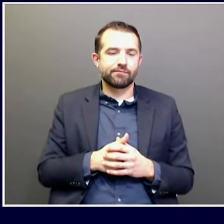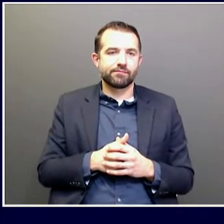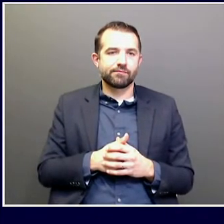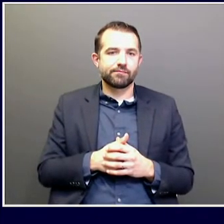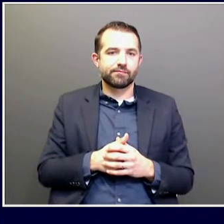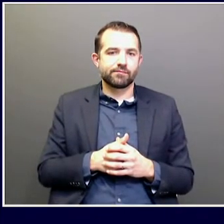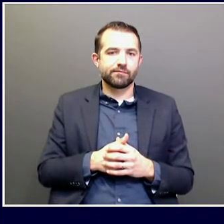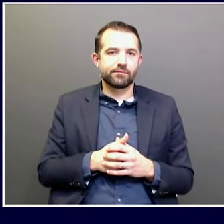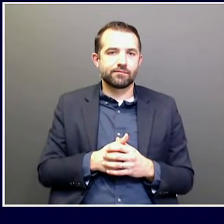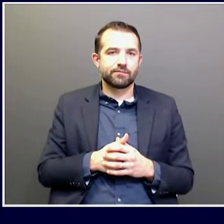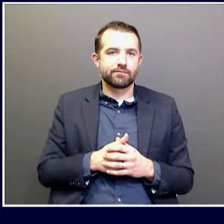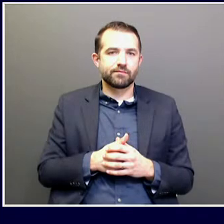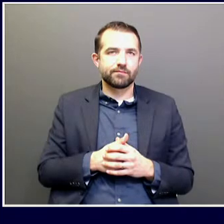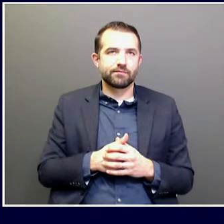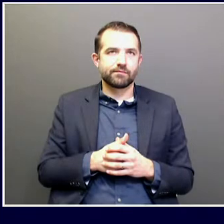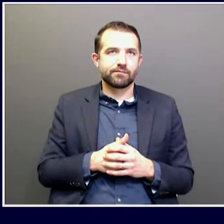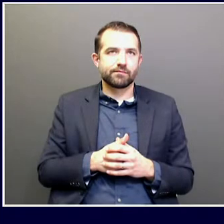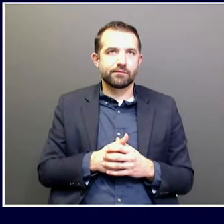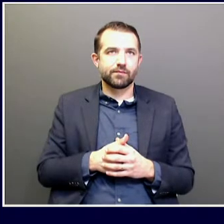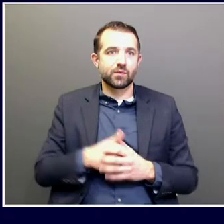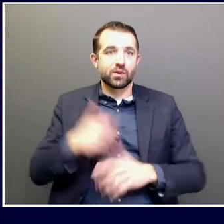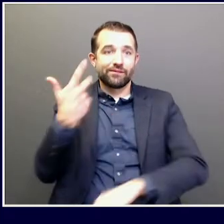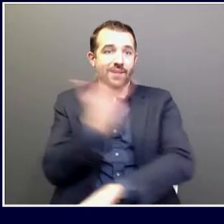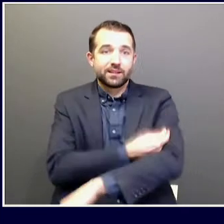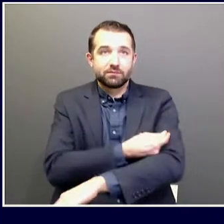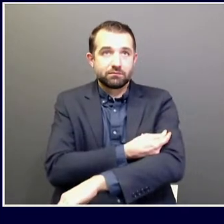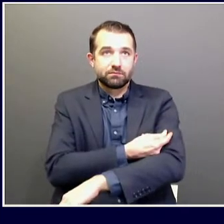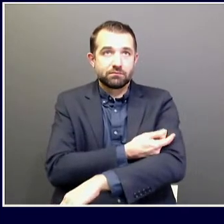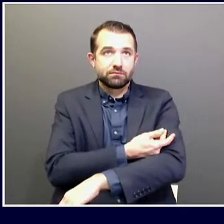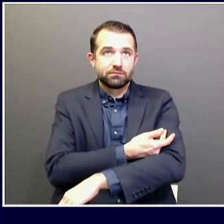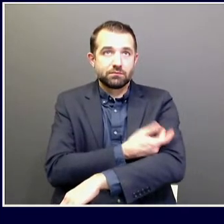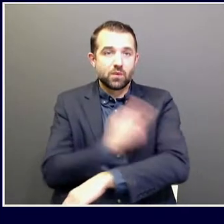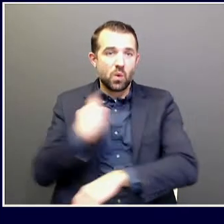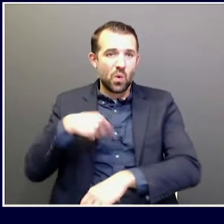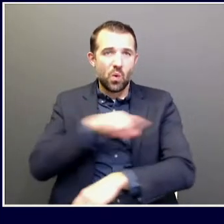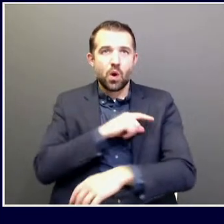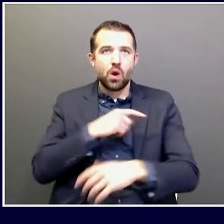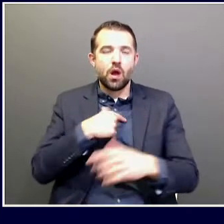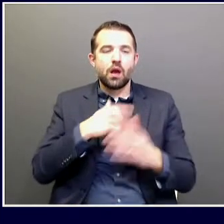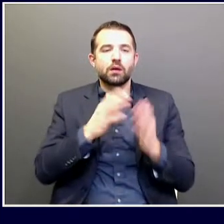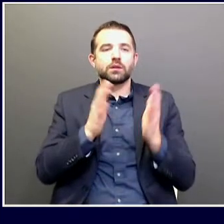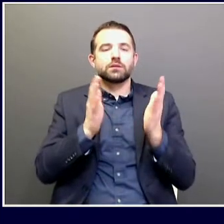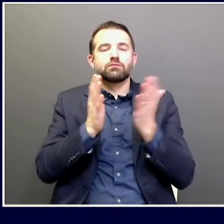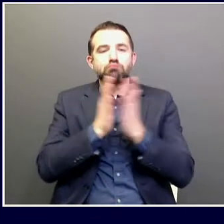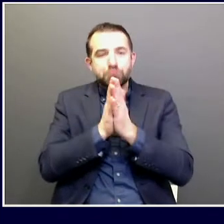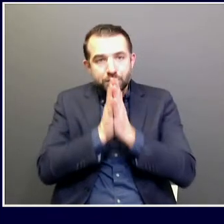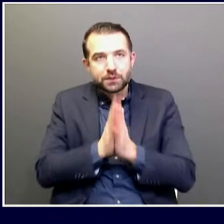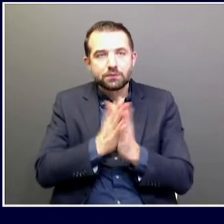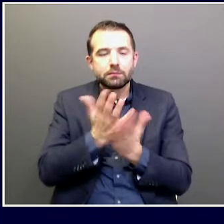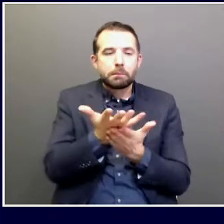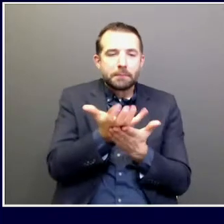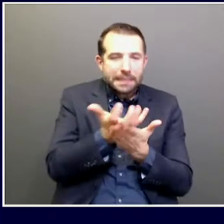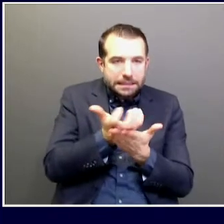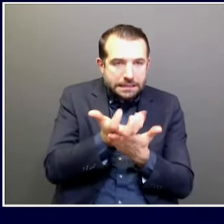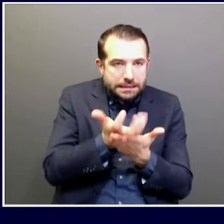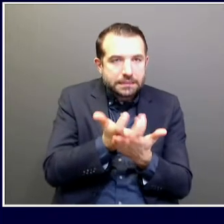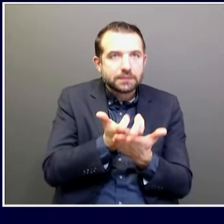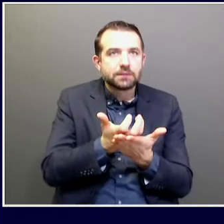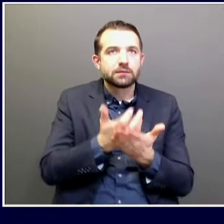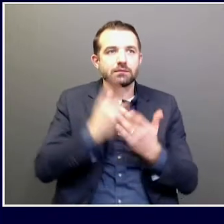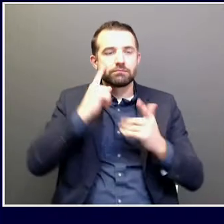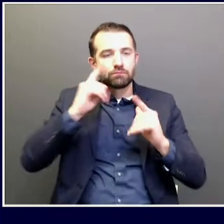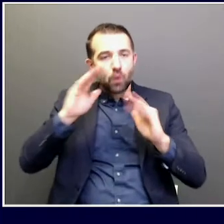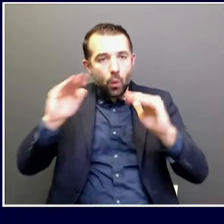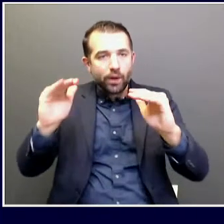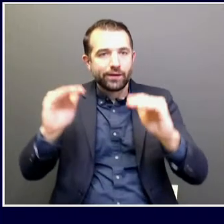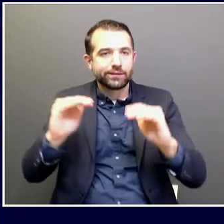The vaccines it's what we were praying for, begging for, hoping for a year ago now, and on the verge of getting a